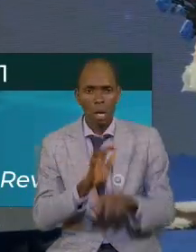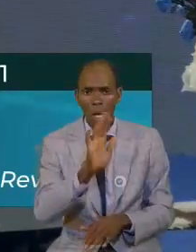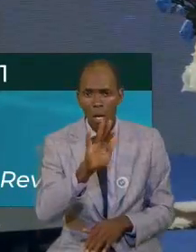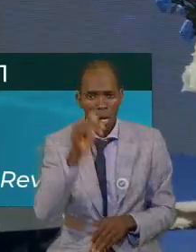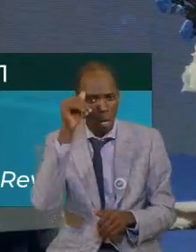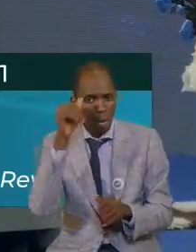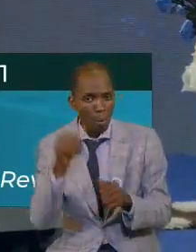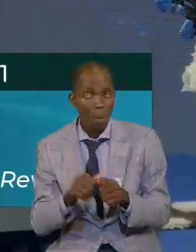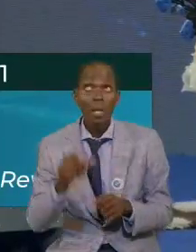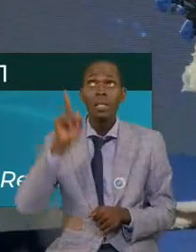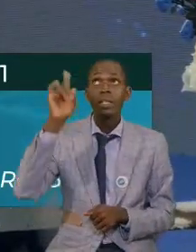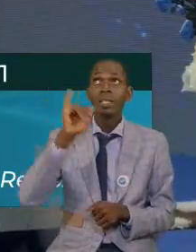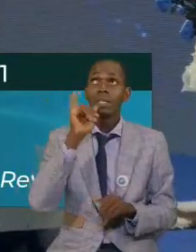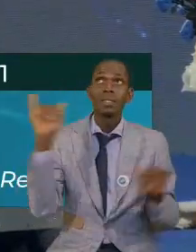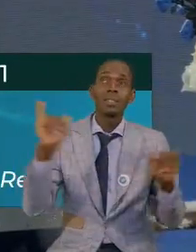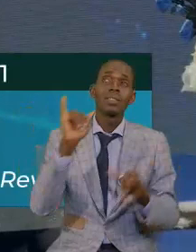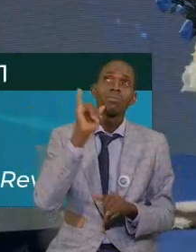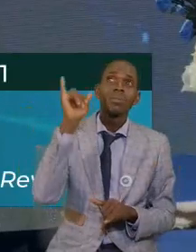same yesterday, today, and forever.